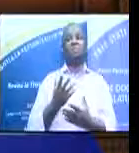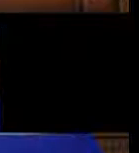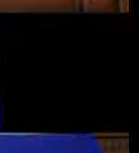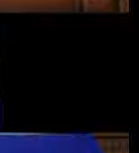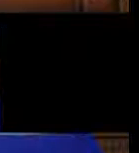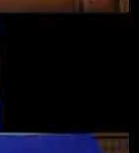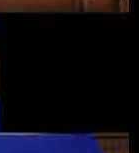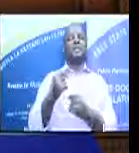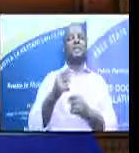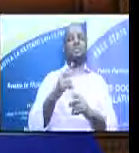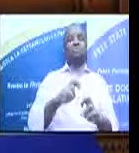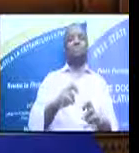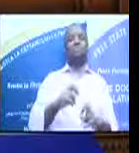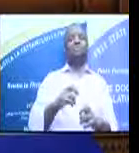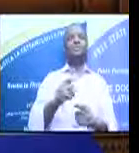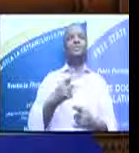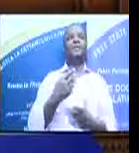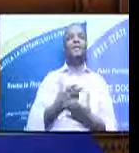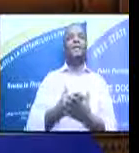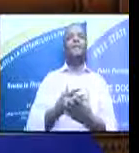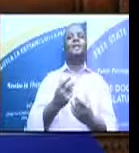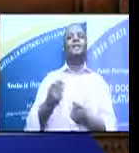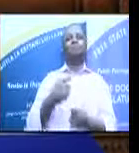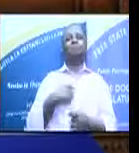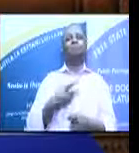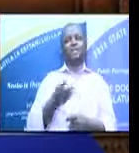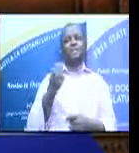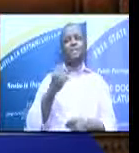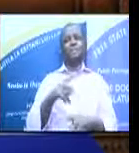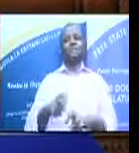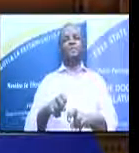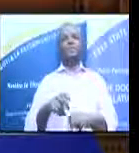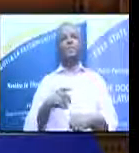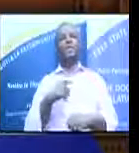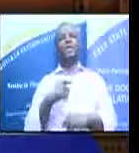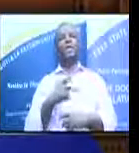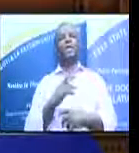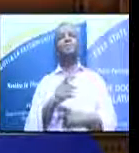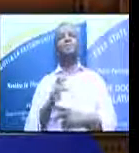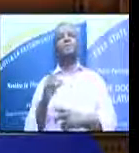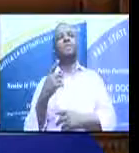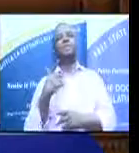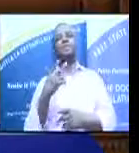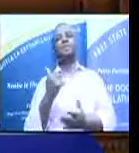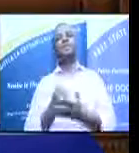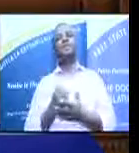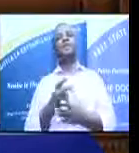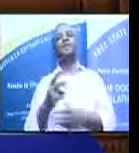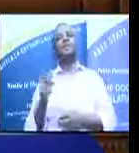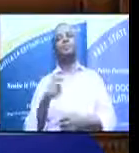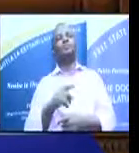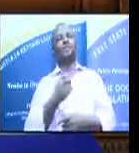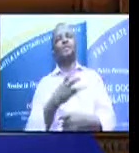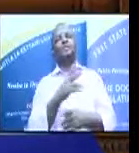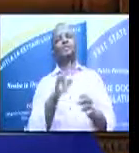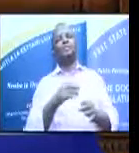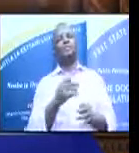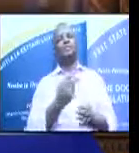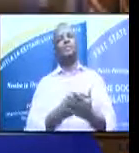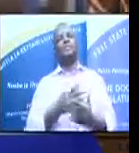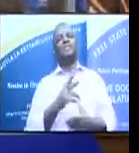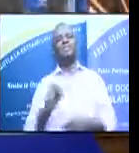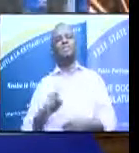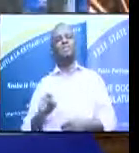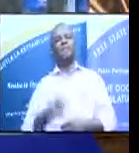were doing the screening that day, they did take my temperature and said to me, MEC, go and sit down, we'll bring the form to you to come and